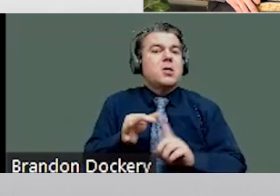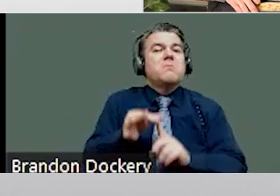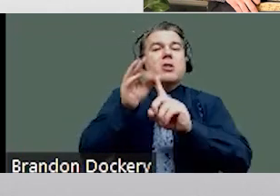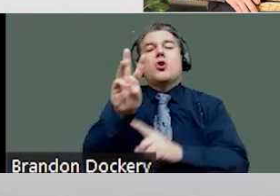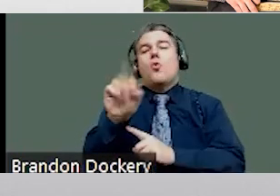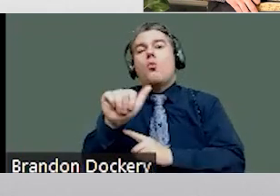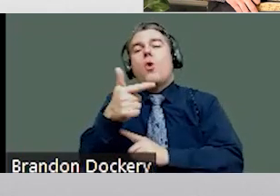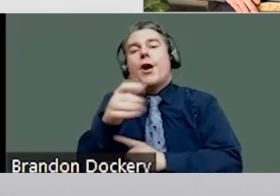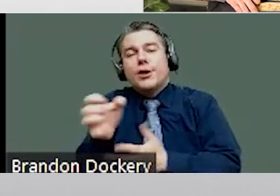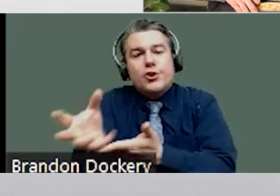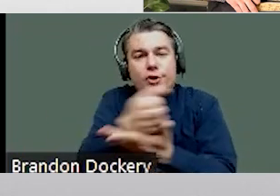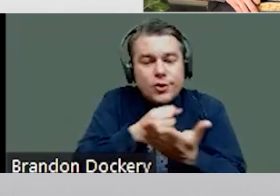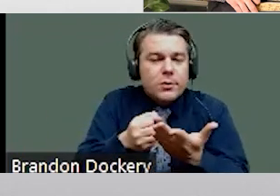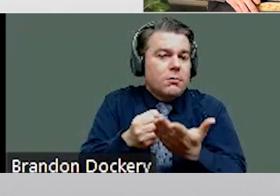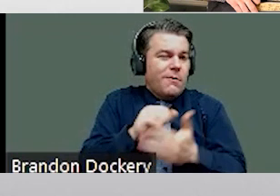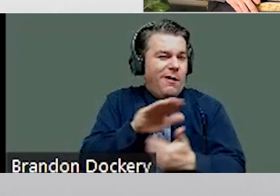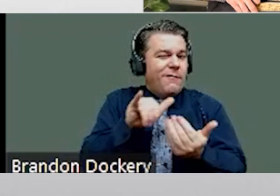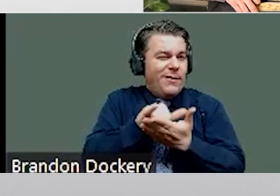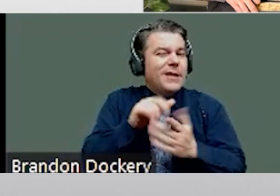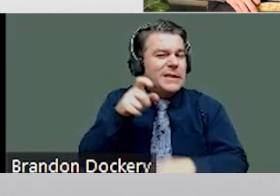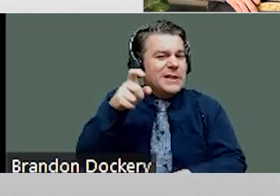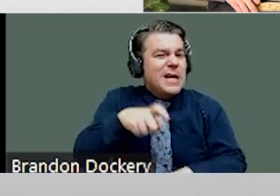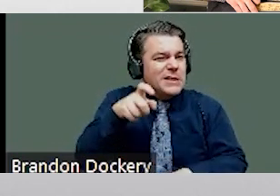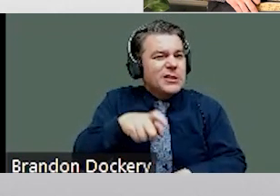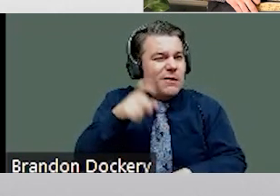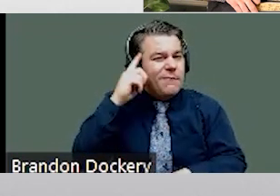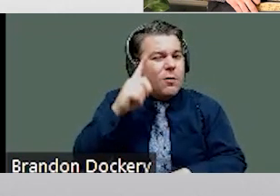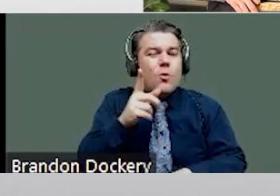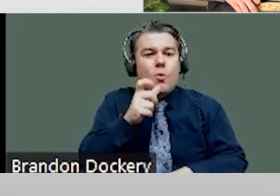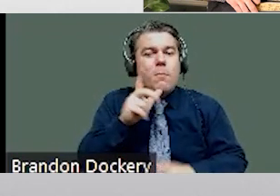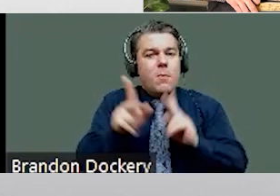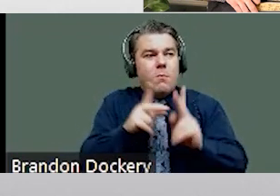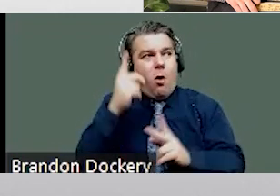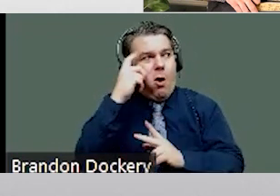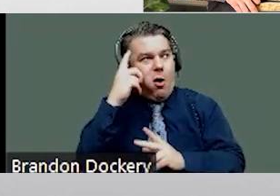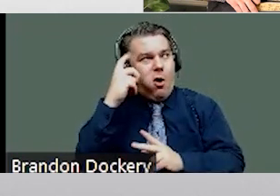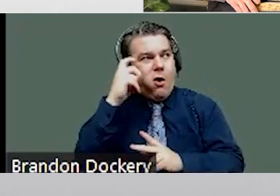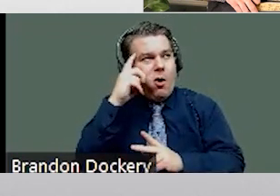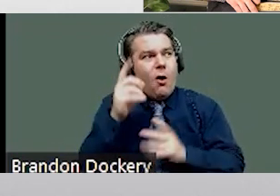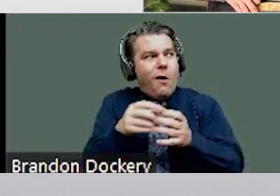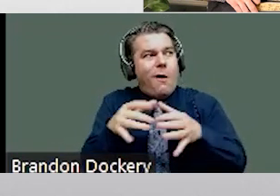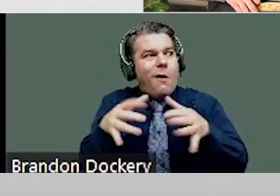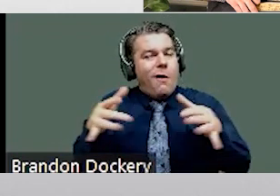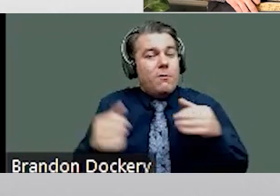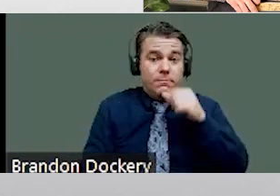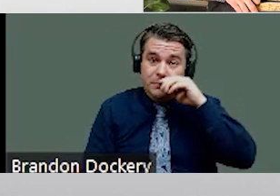special wages, all that is necessary in the eyes of the folks who are helping expand